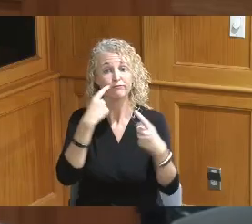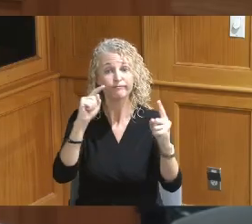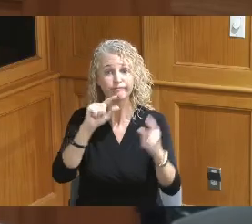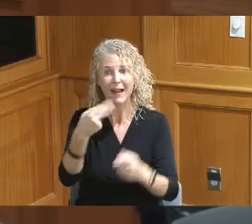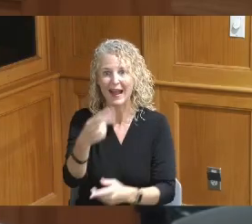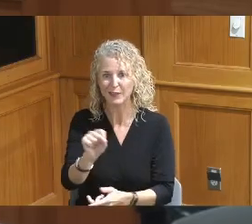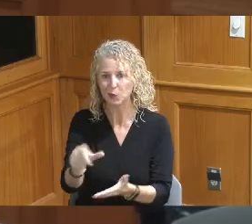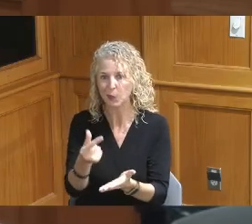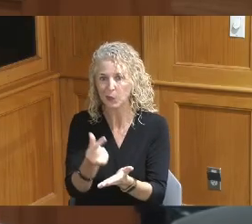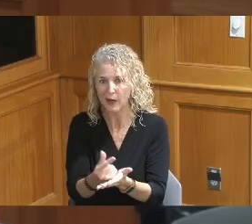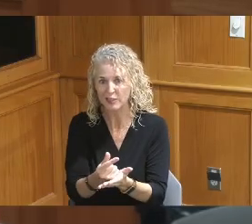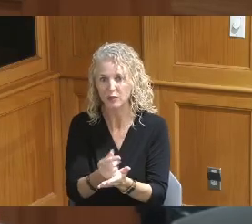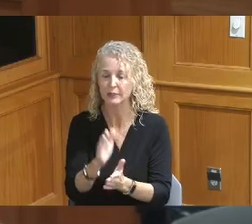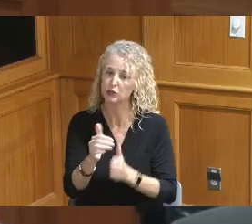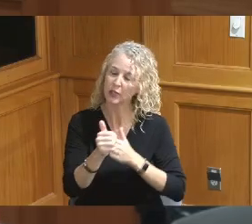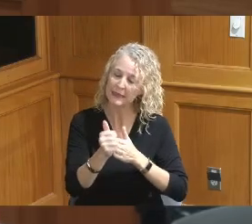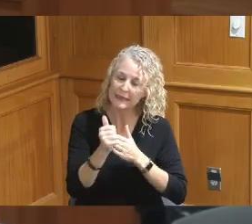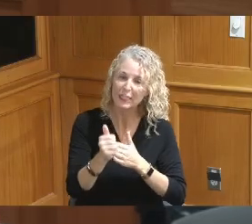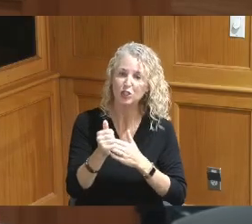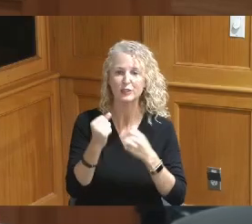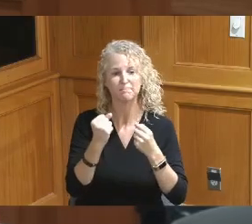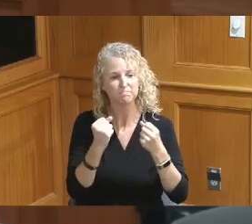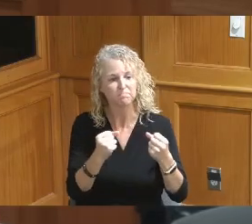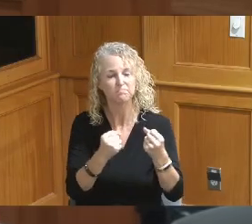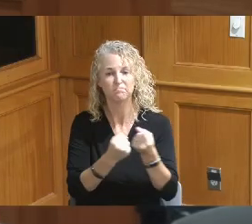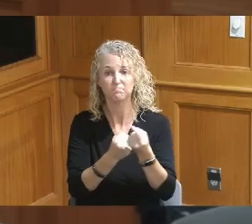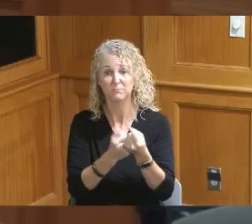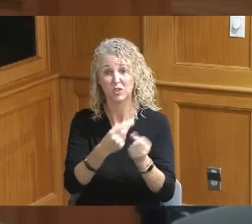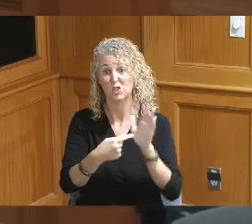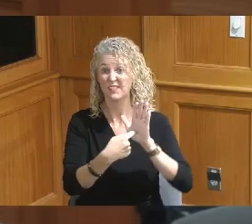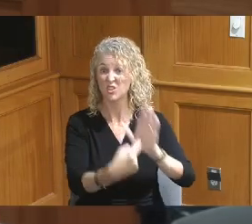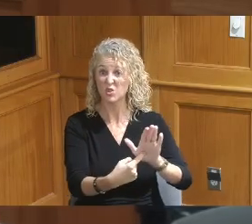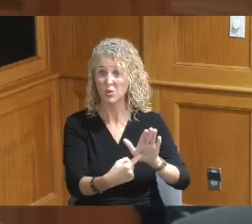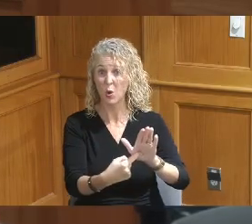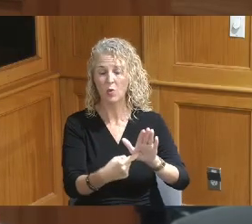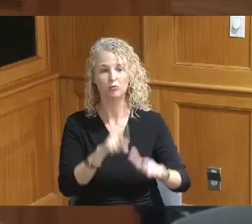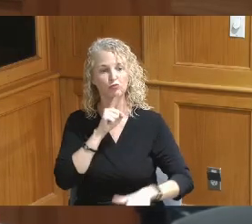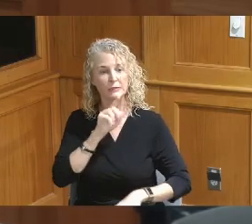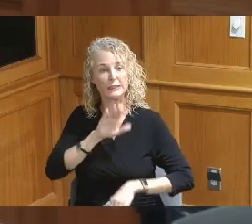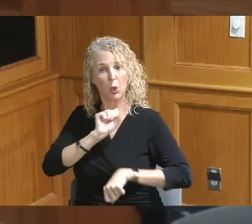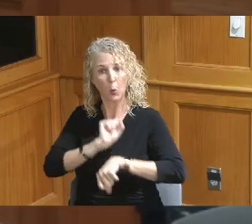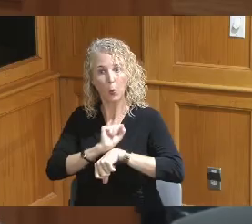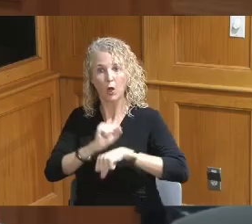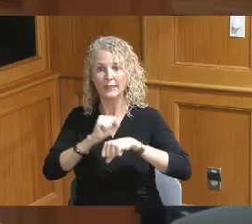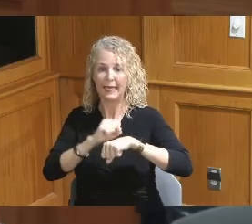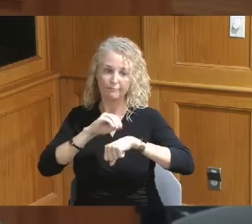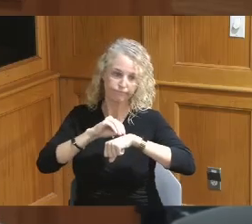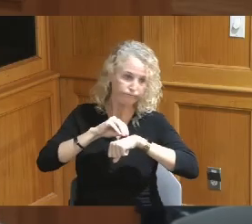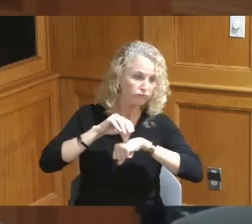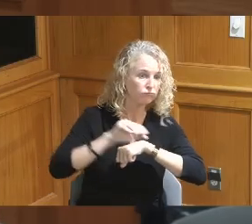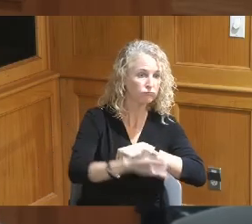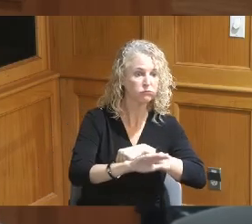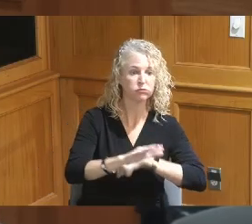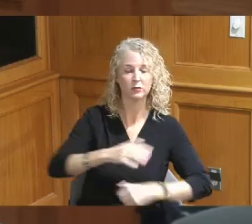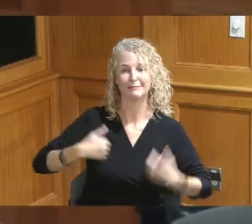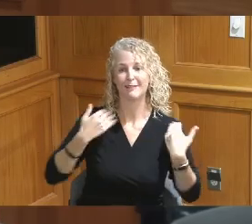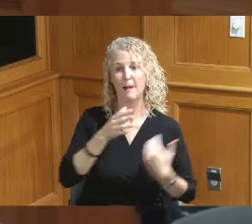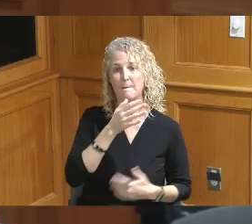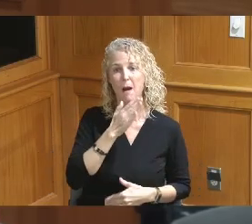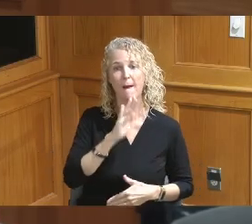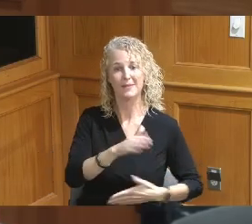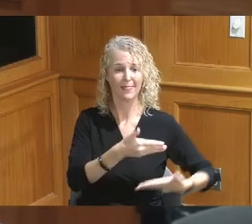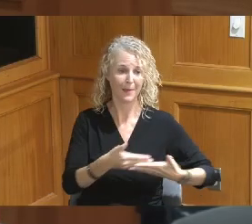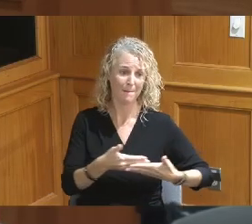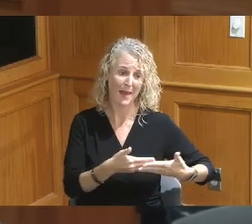Through her strong and steady leadership, Ania has championed the transformative impact of supporting young mothers and their children,